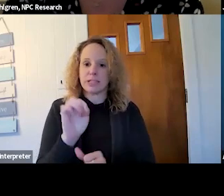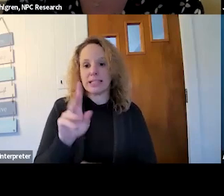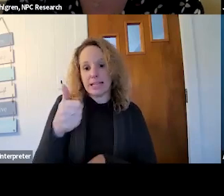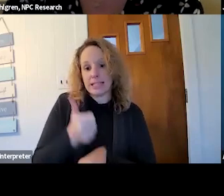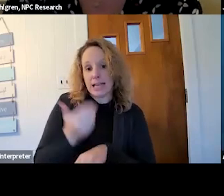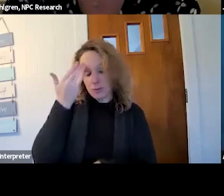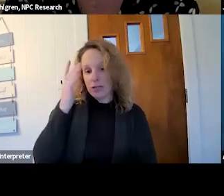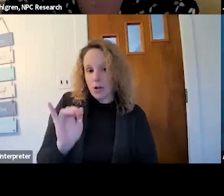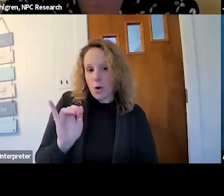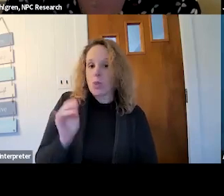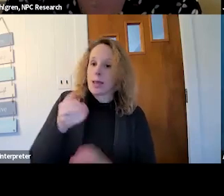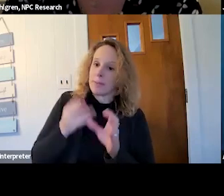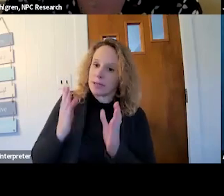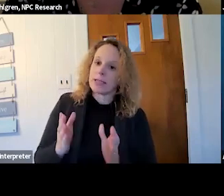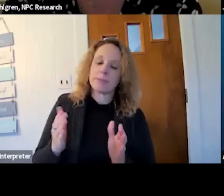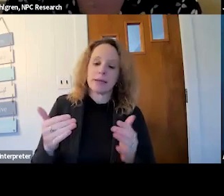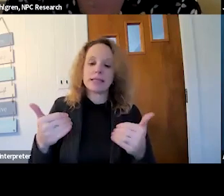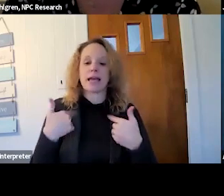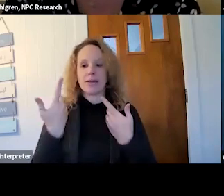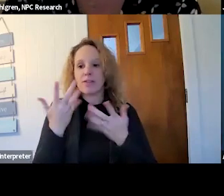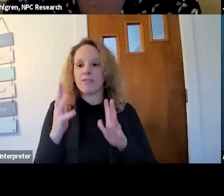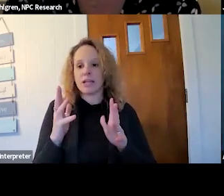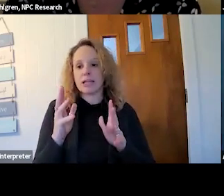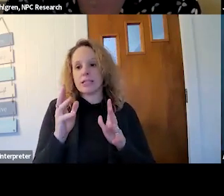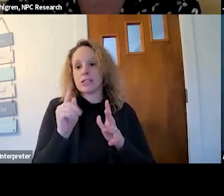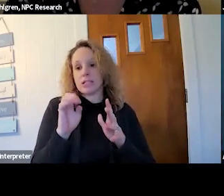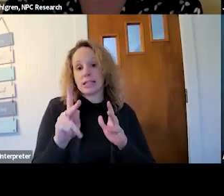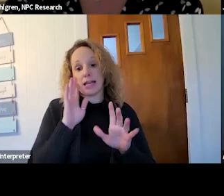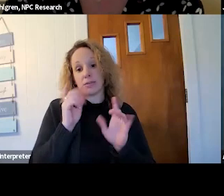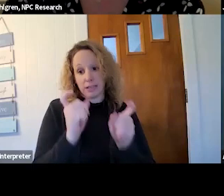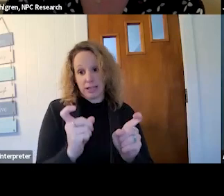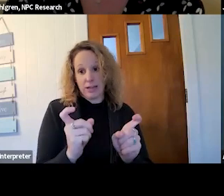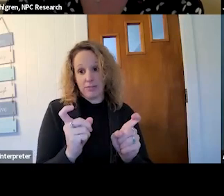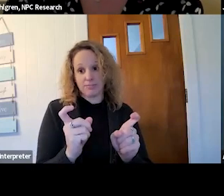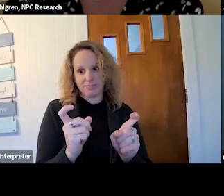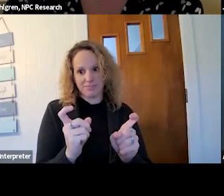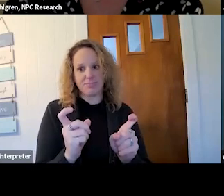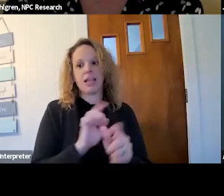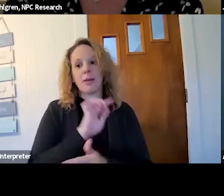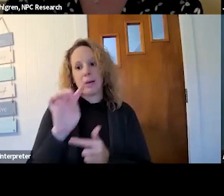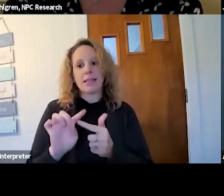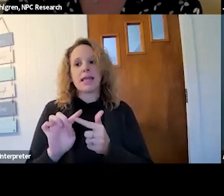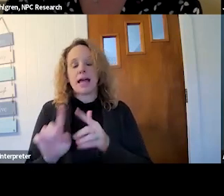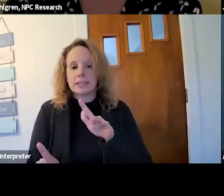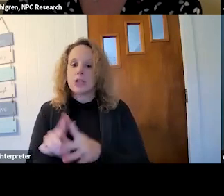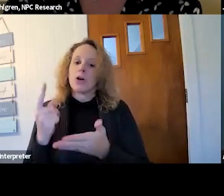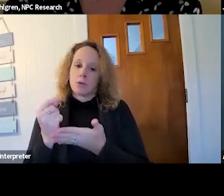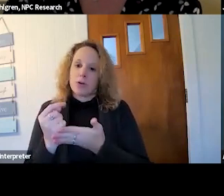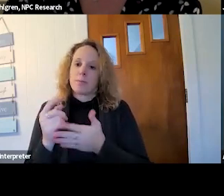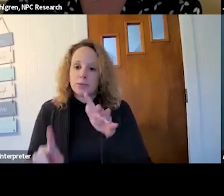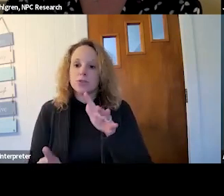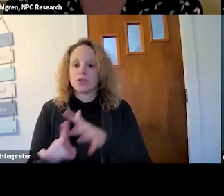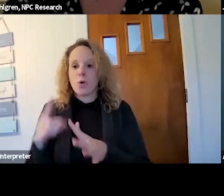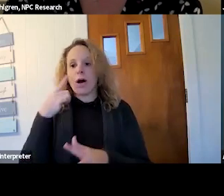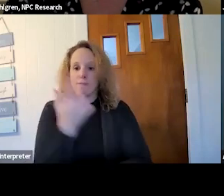We know that our participants have to complete tasks that we give them. Showing up to treatment, showing up to get